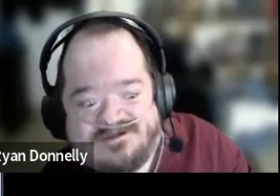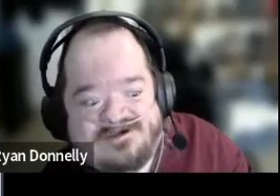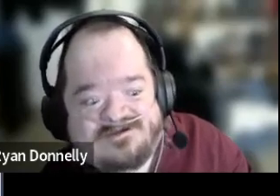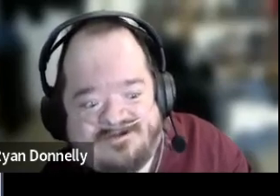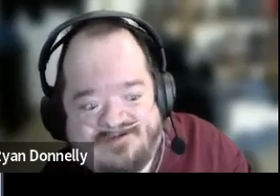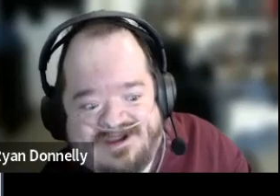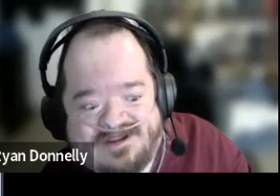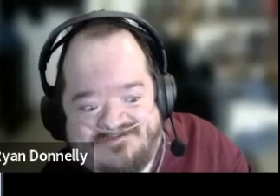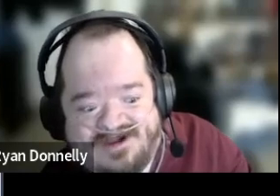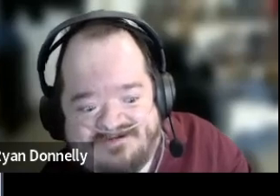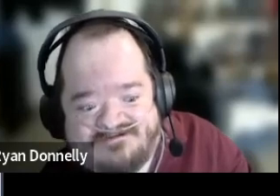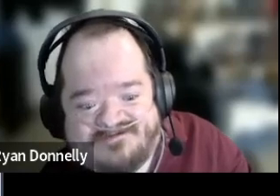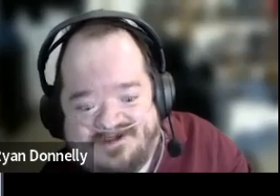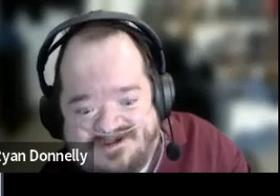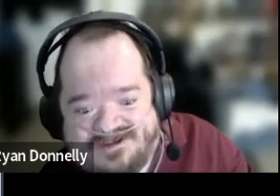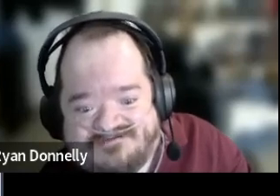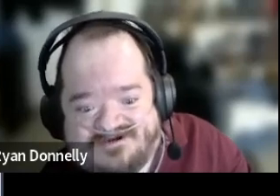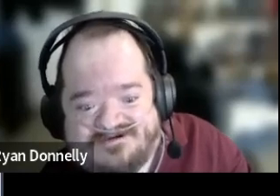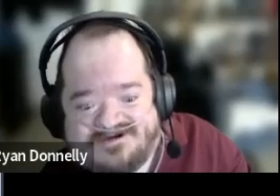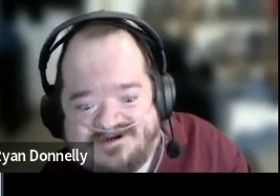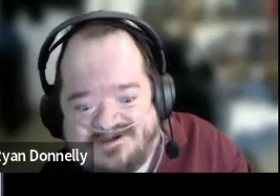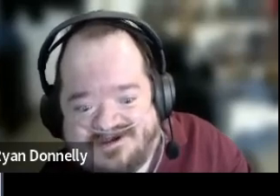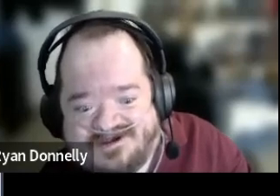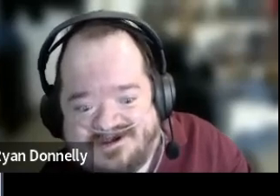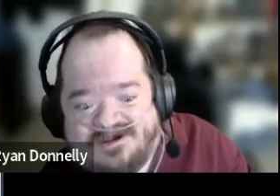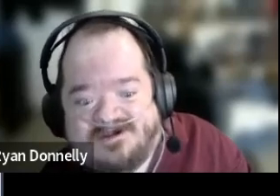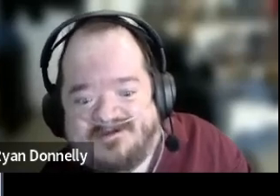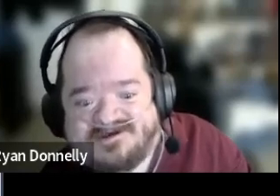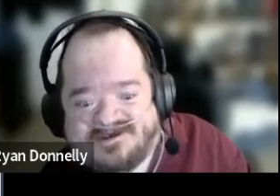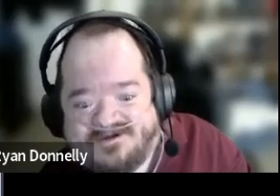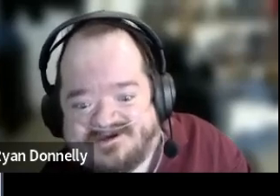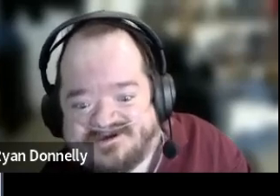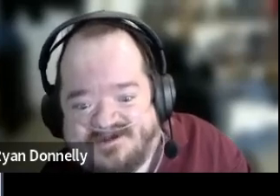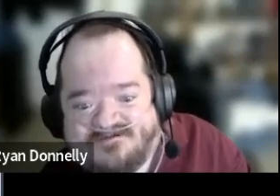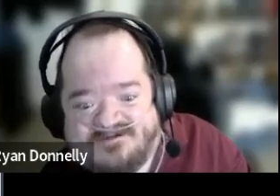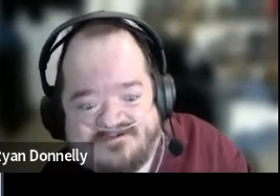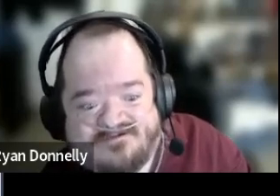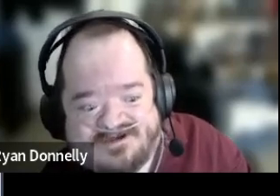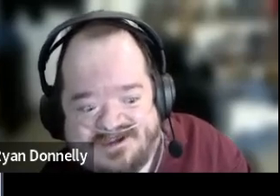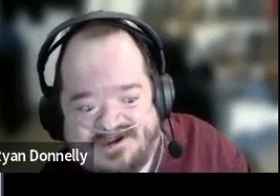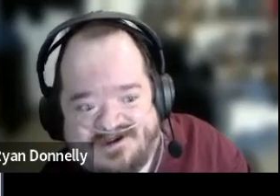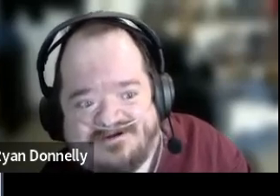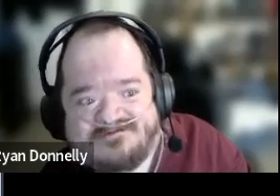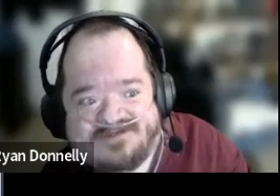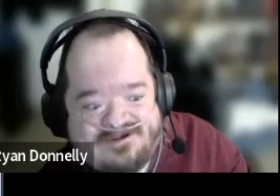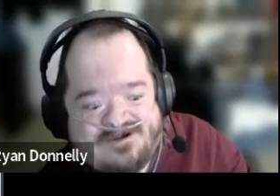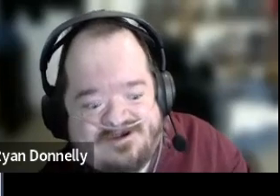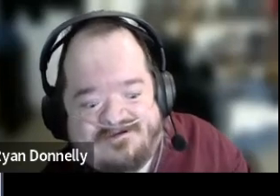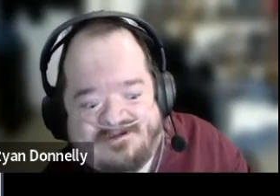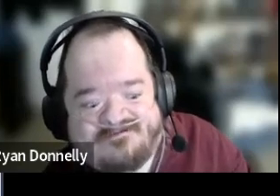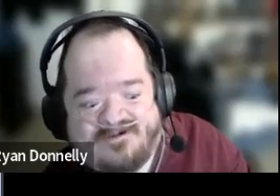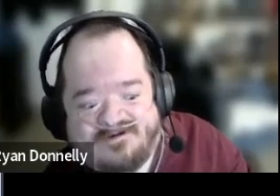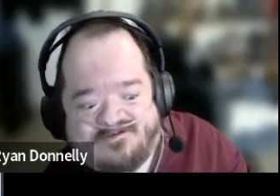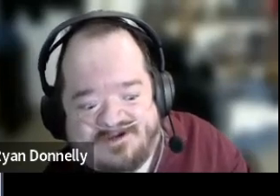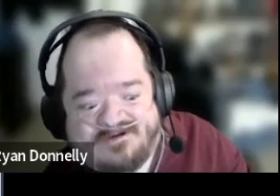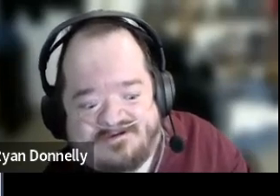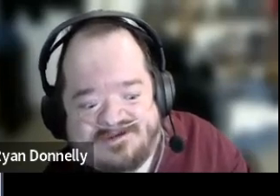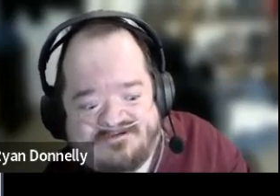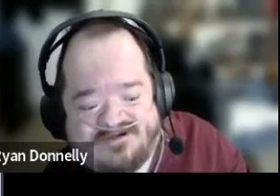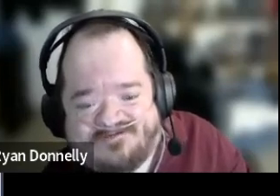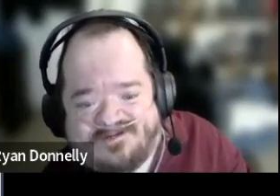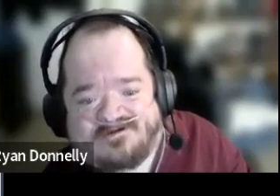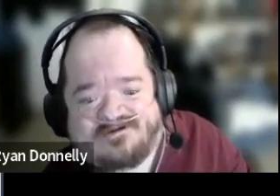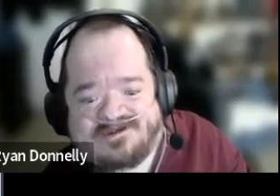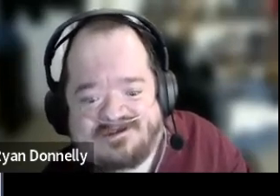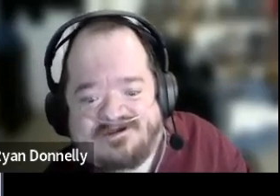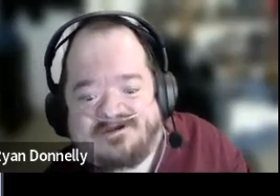can do any manner of things regarding the legislation that moves through our state house. You can follow bills,